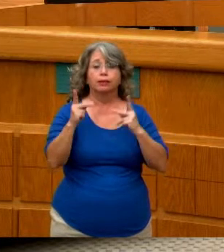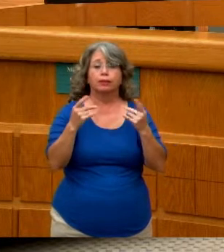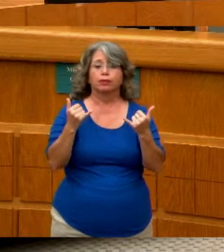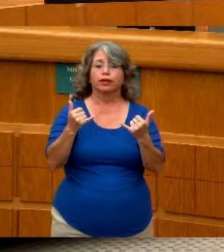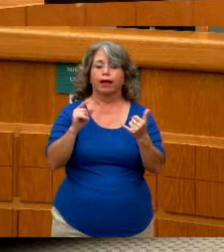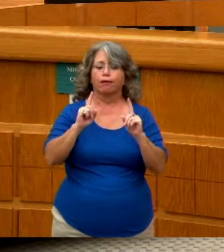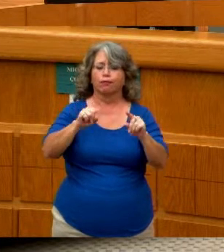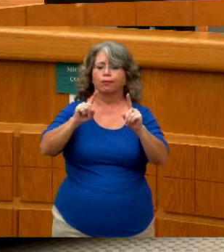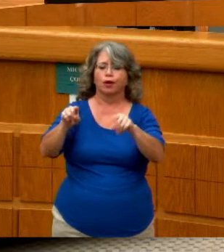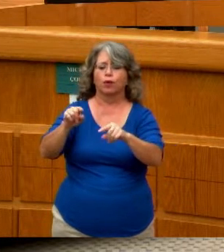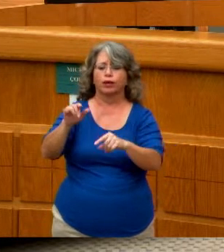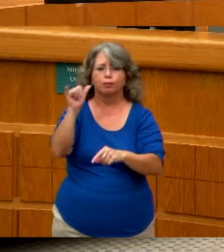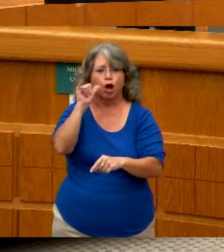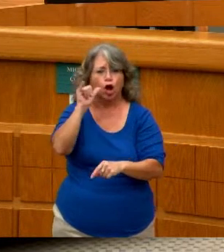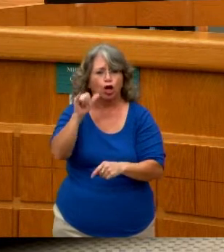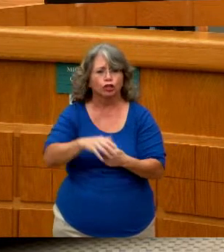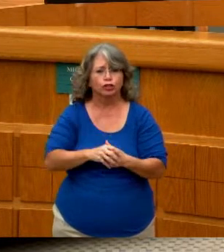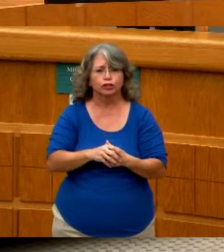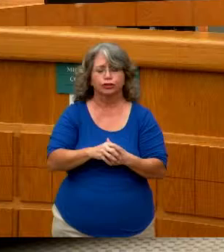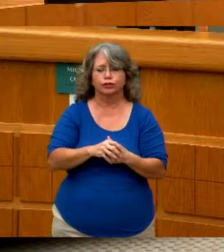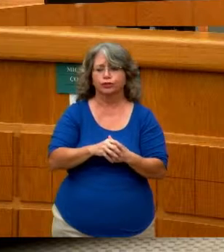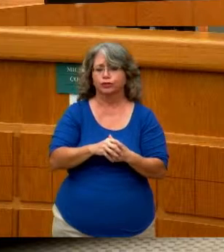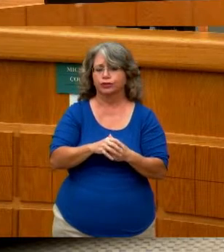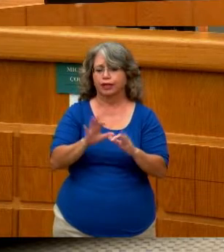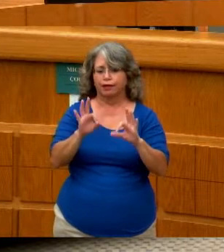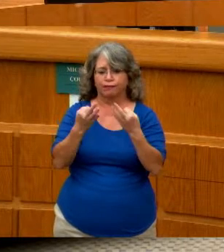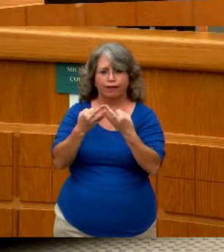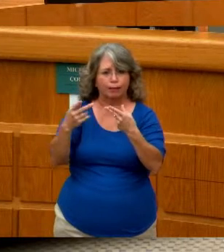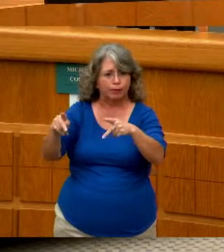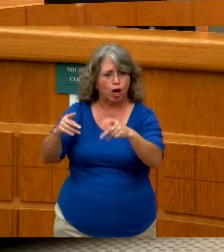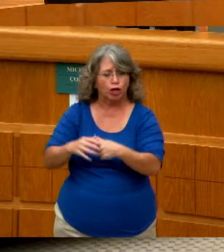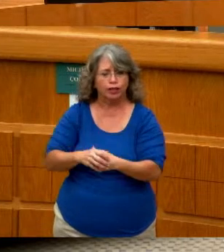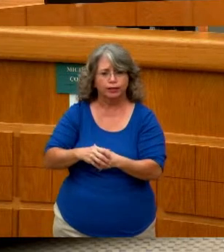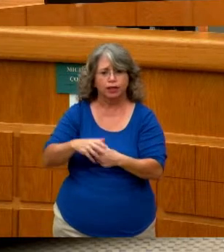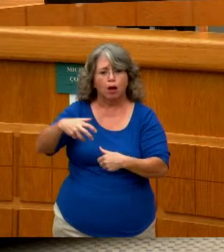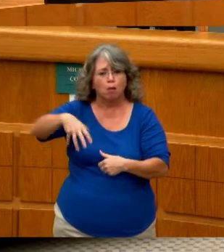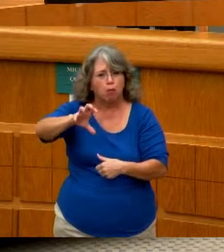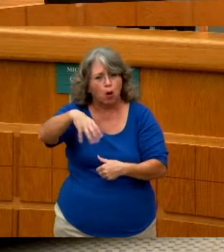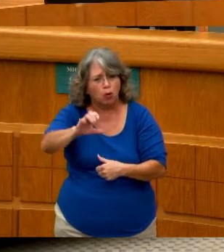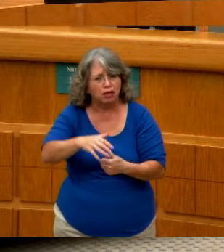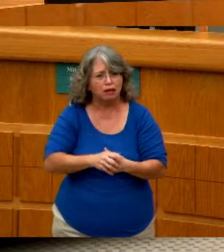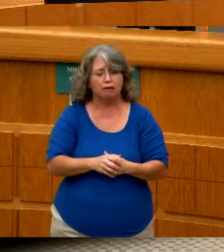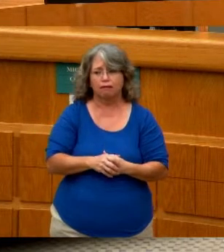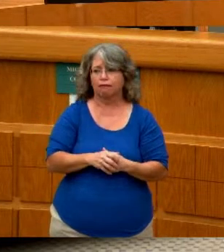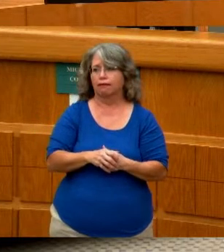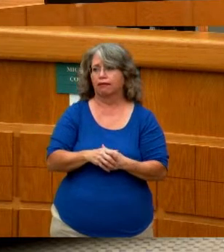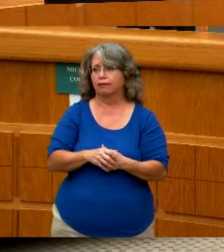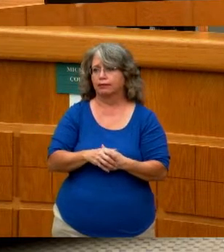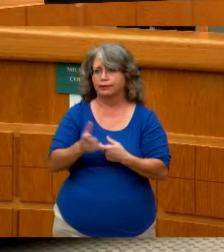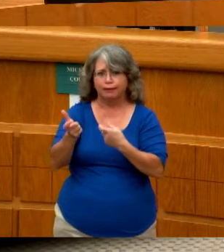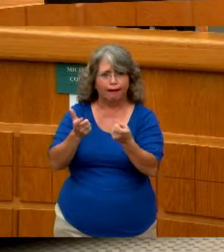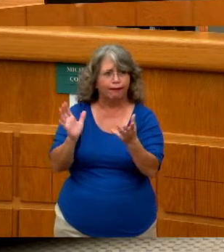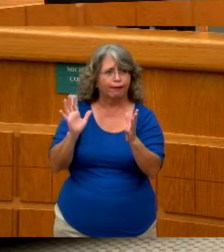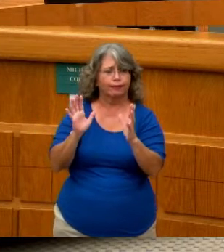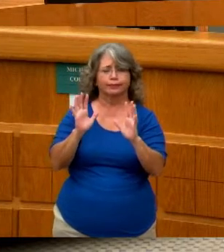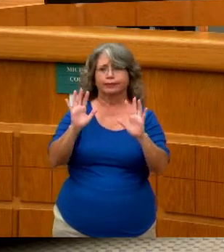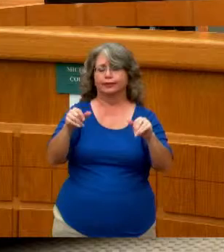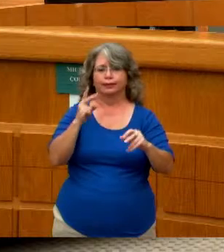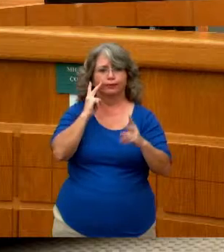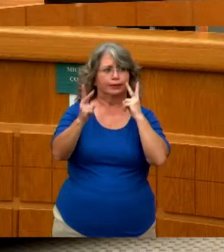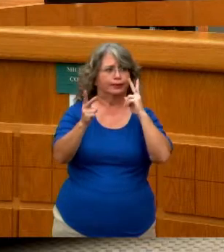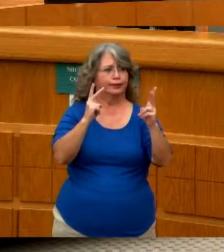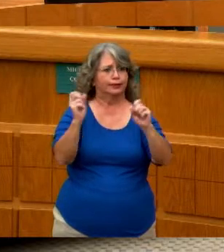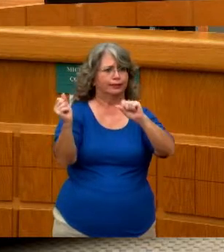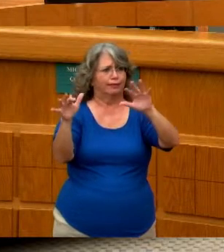Now, many people are now going out to bars, going to family parties, bowling alleys, sporting events. We